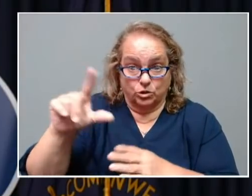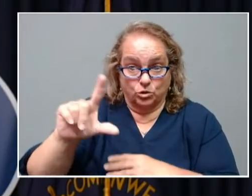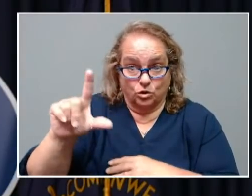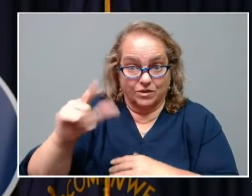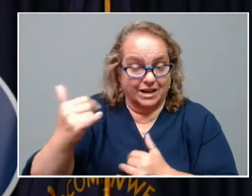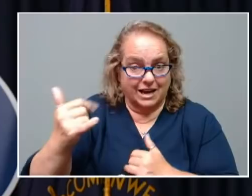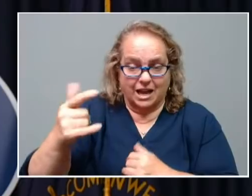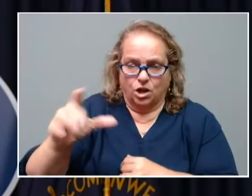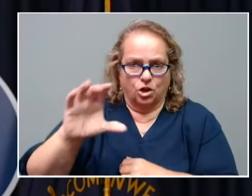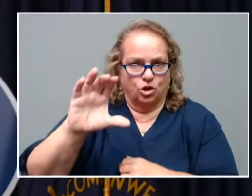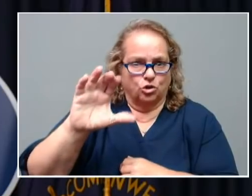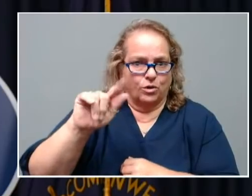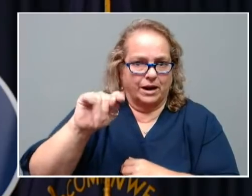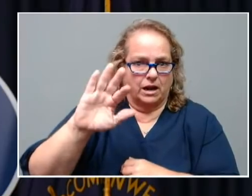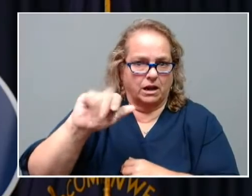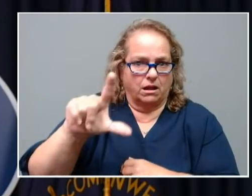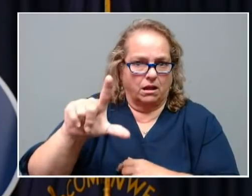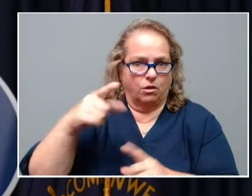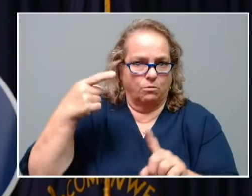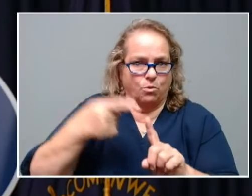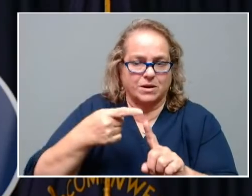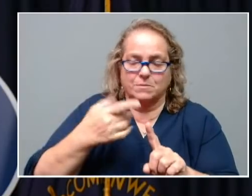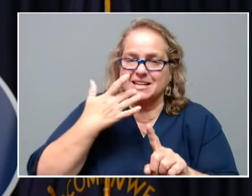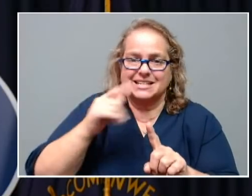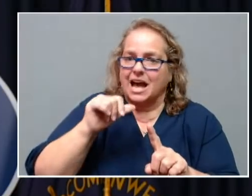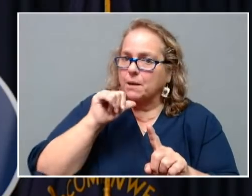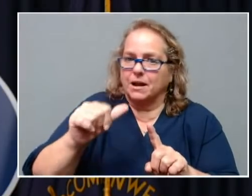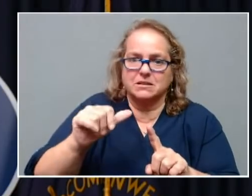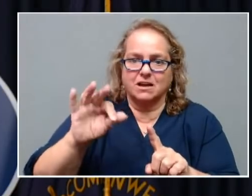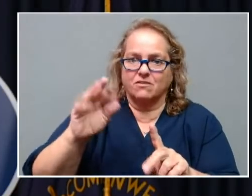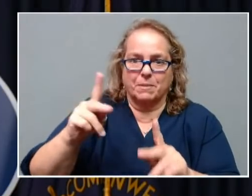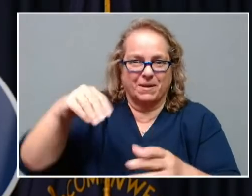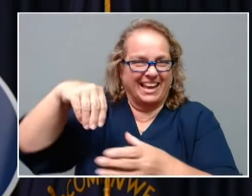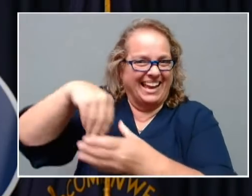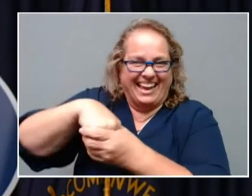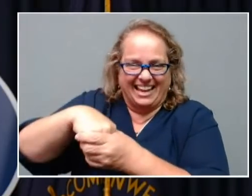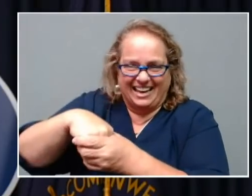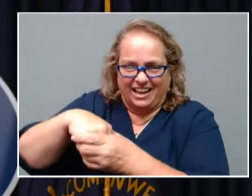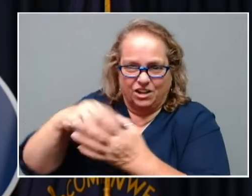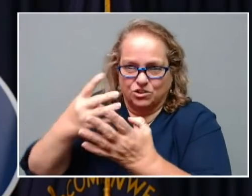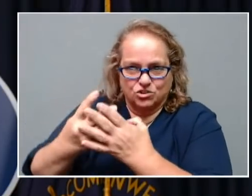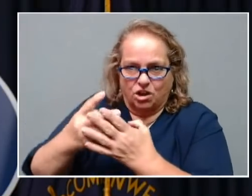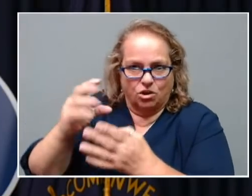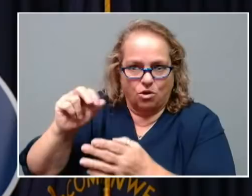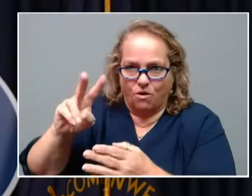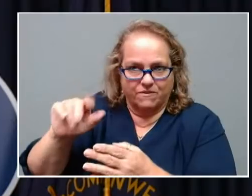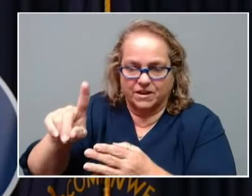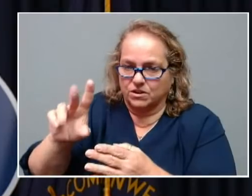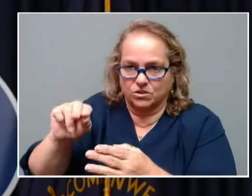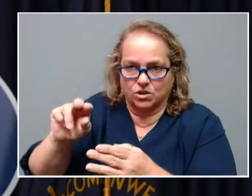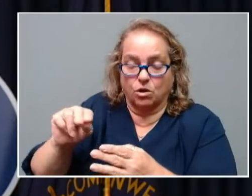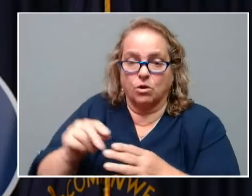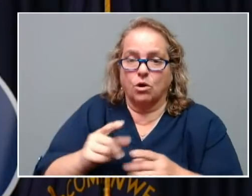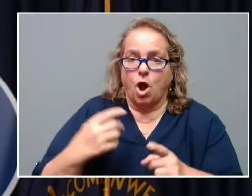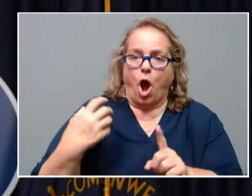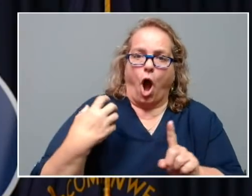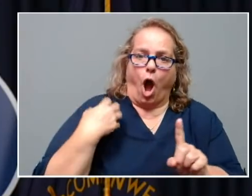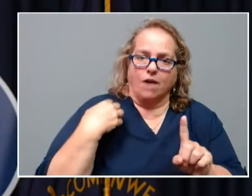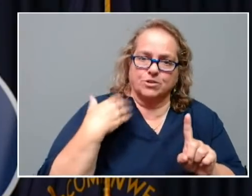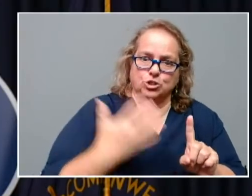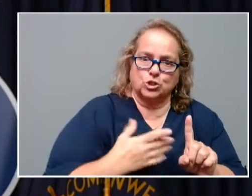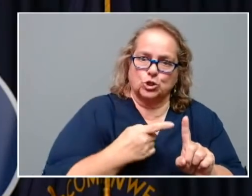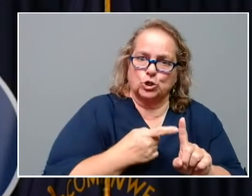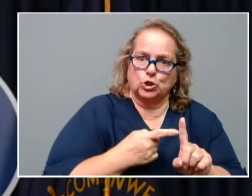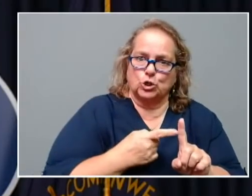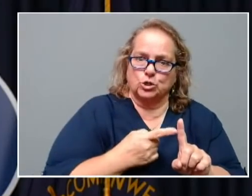point, but it's not because of those in the jail having COVID. It's the amount of corrections officers,